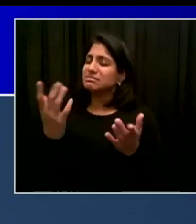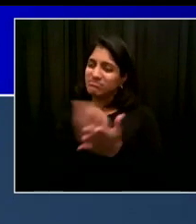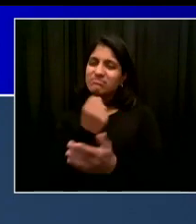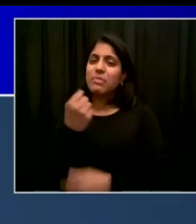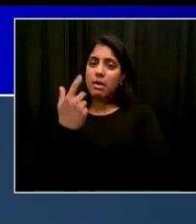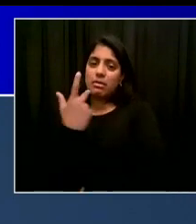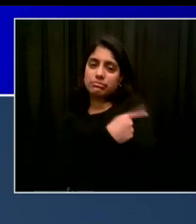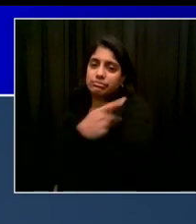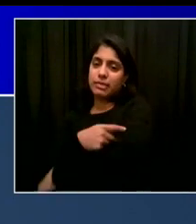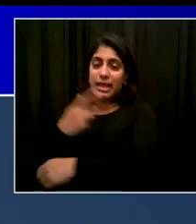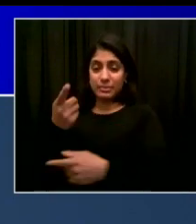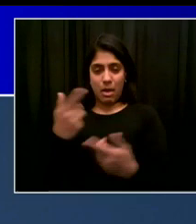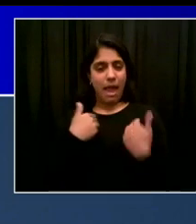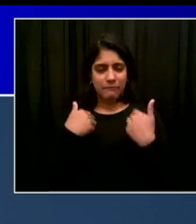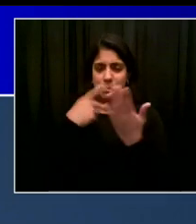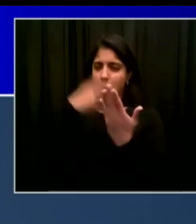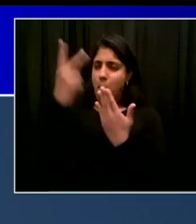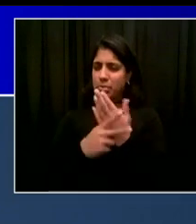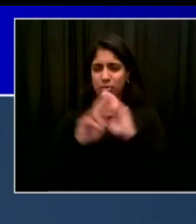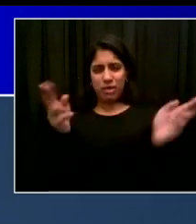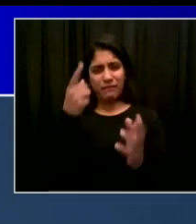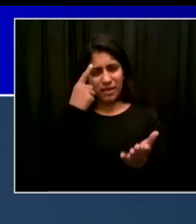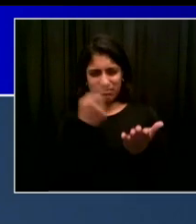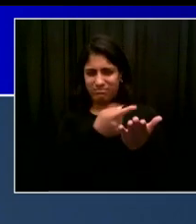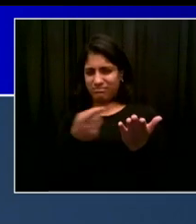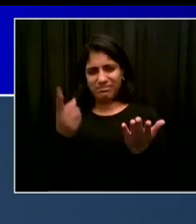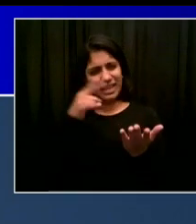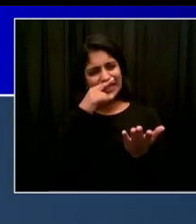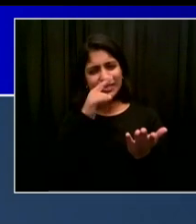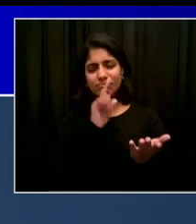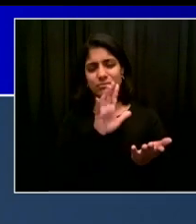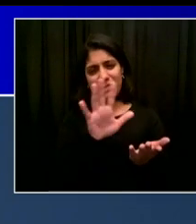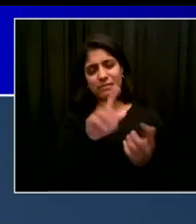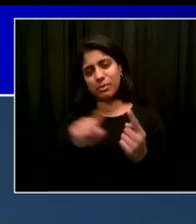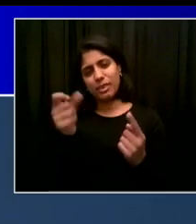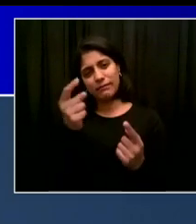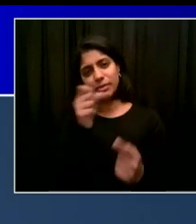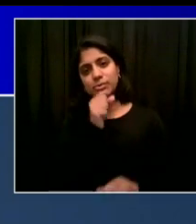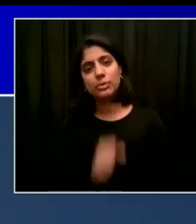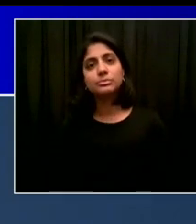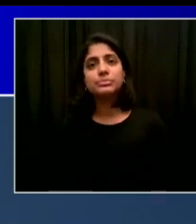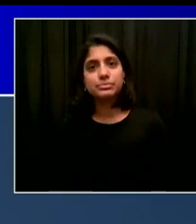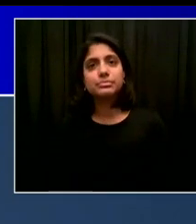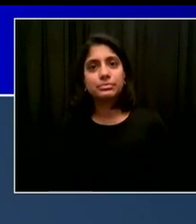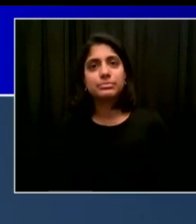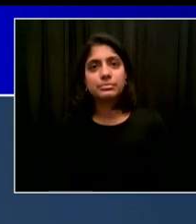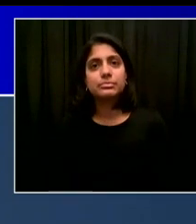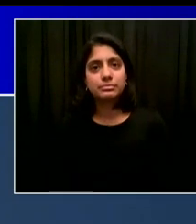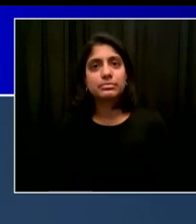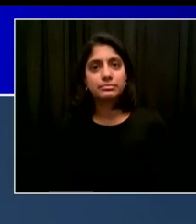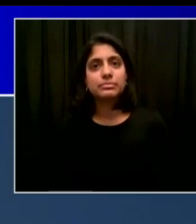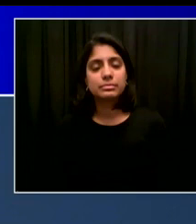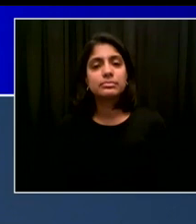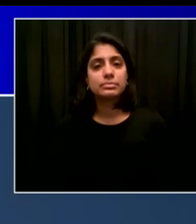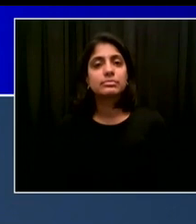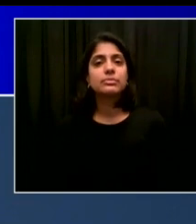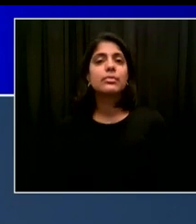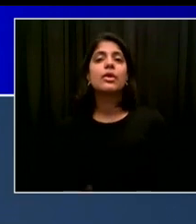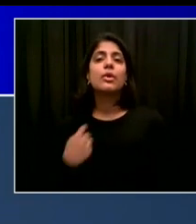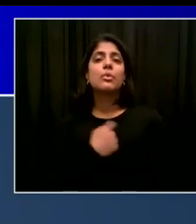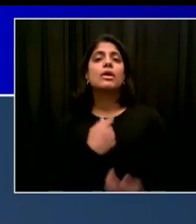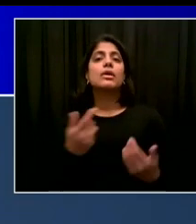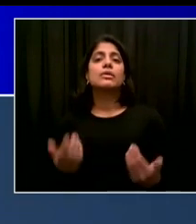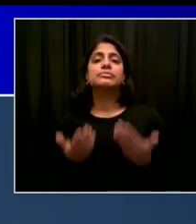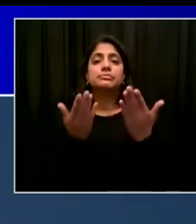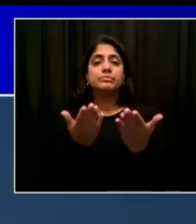because we have new threats, powerful new threats. We have to answer them. We cannot be too late to answer Omicron. This new variant